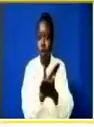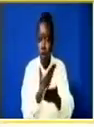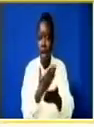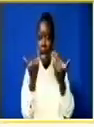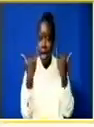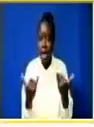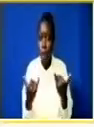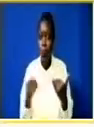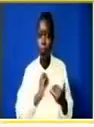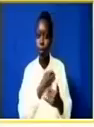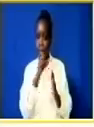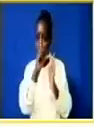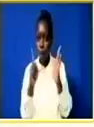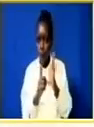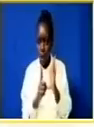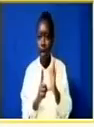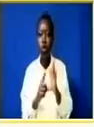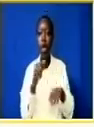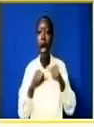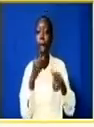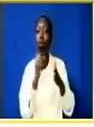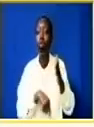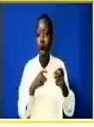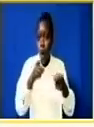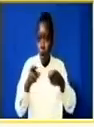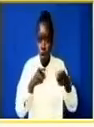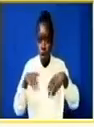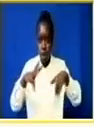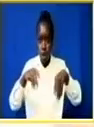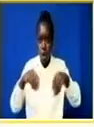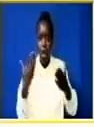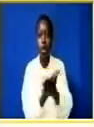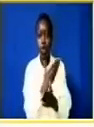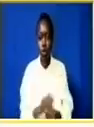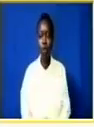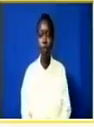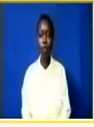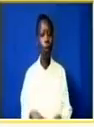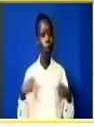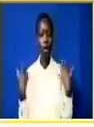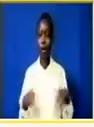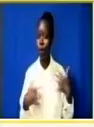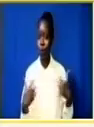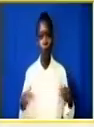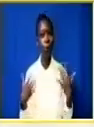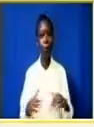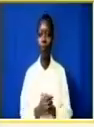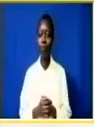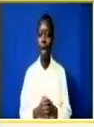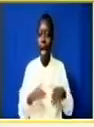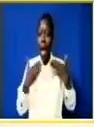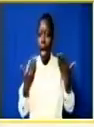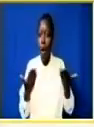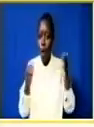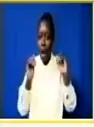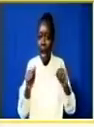now, mm-hmm. our lesson is going to be about controlling soil erosion. Amazing. Yes. All right. How can we control